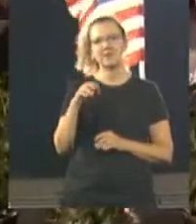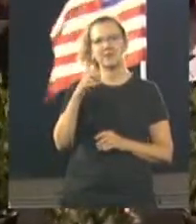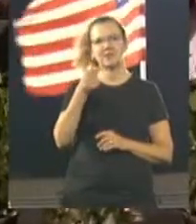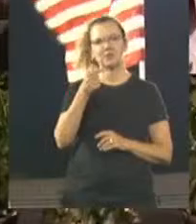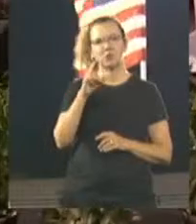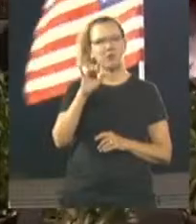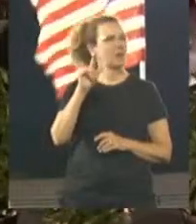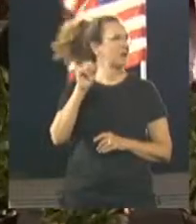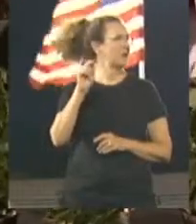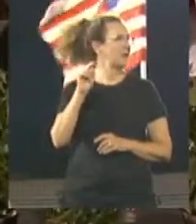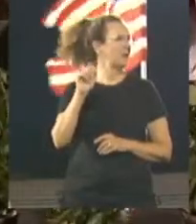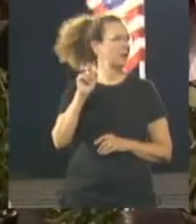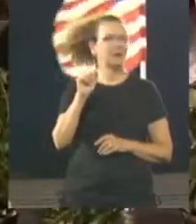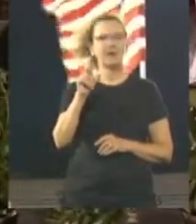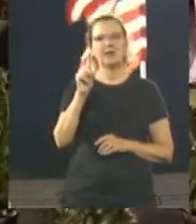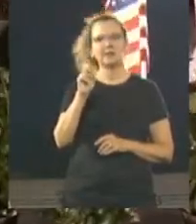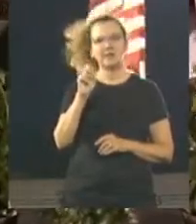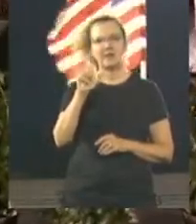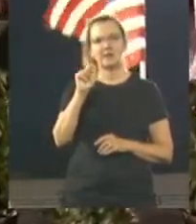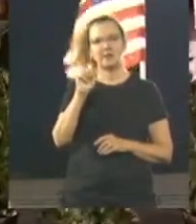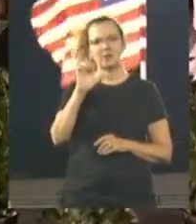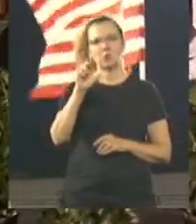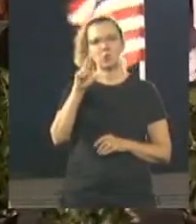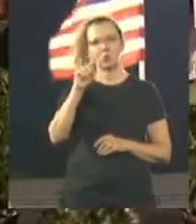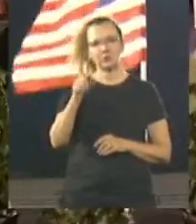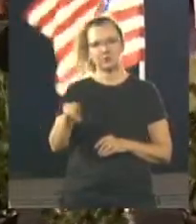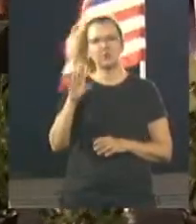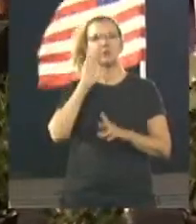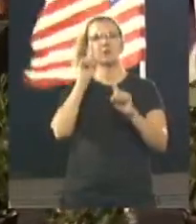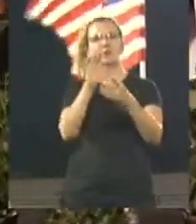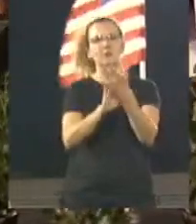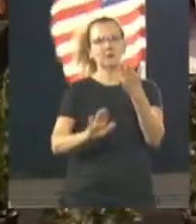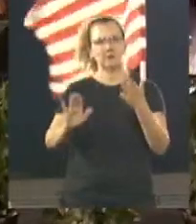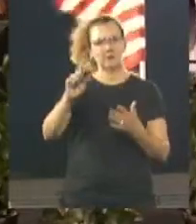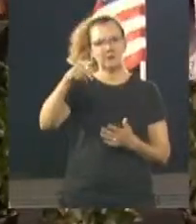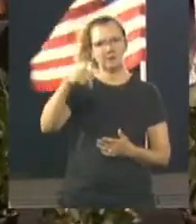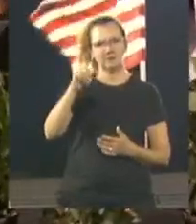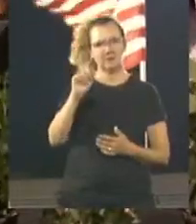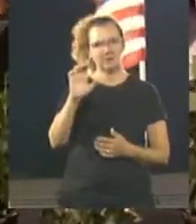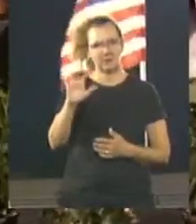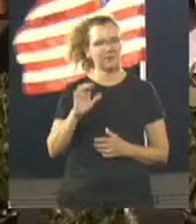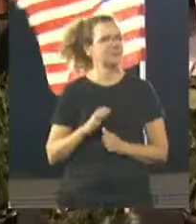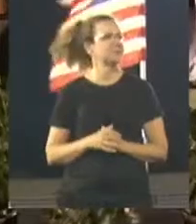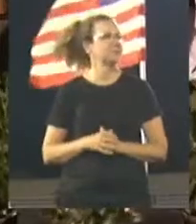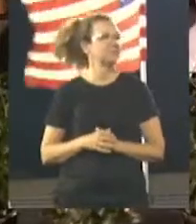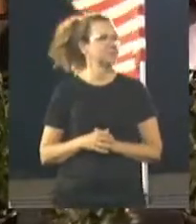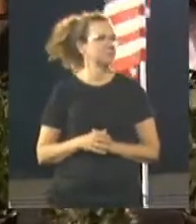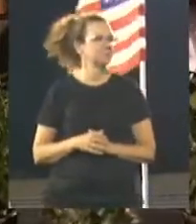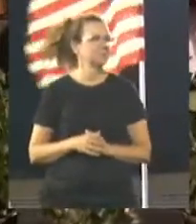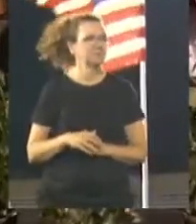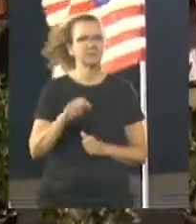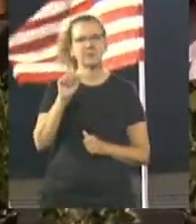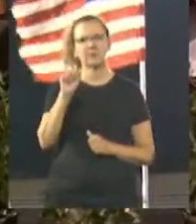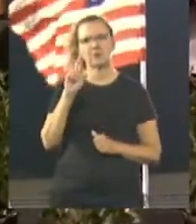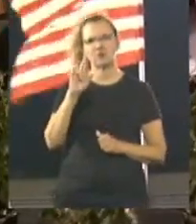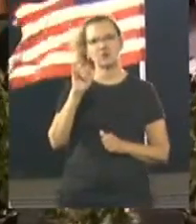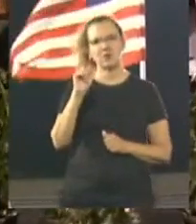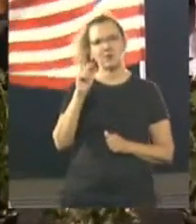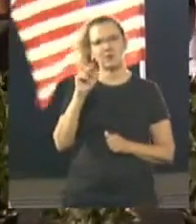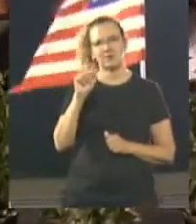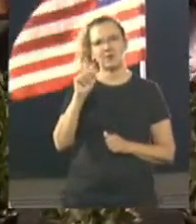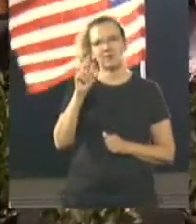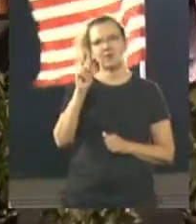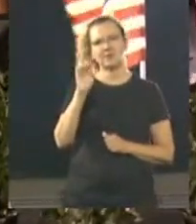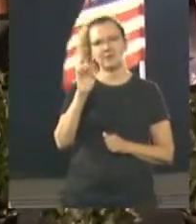Juliana Rosalinda de la Cruz will be attending Palo Alto College. Ariana Michelle de